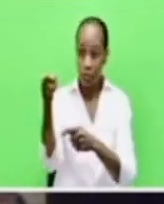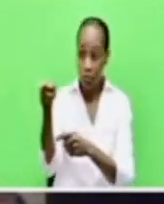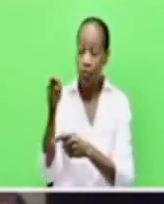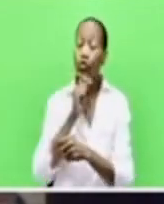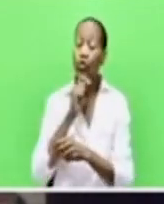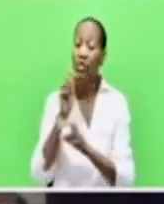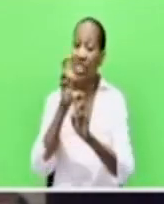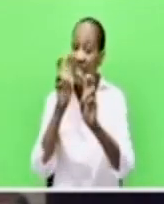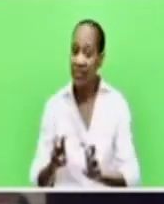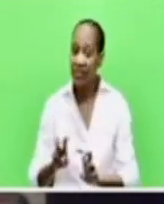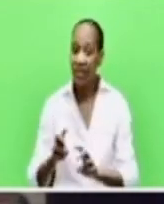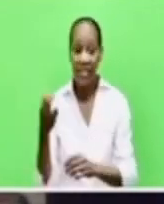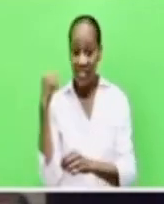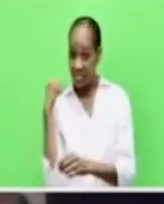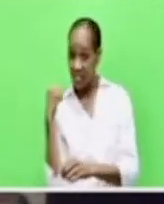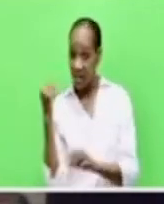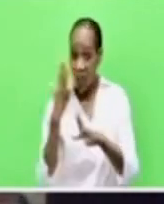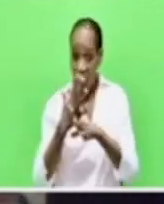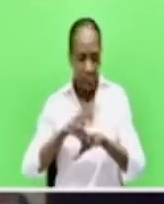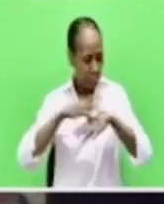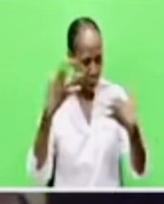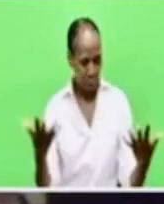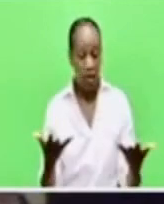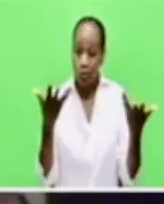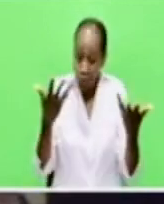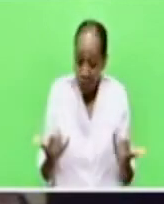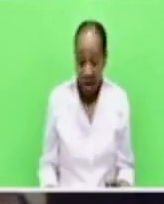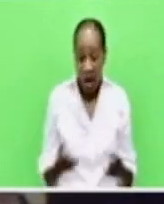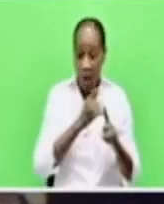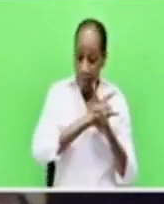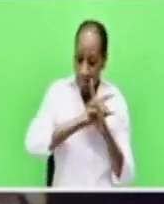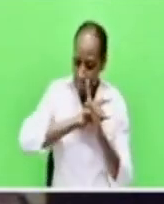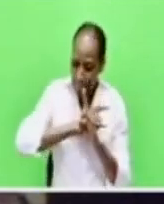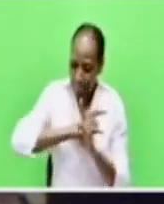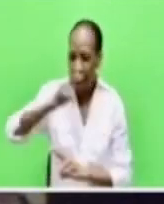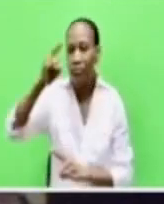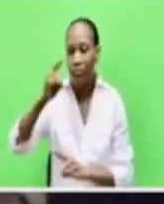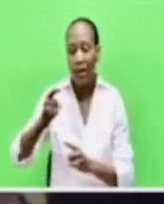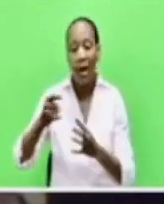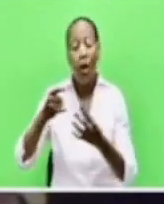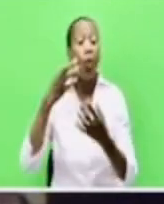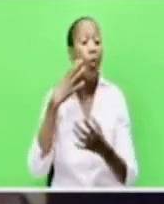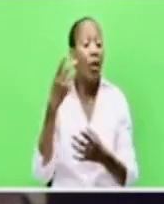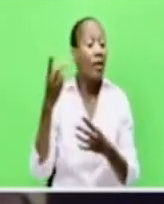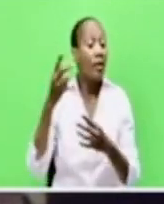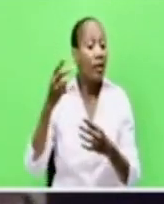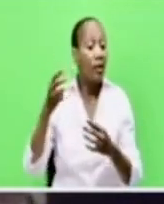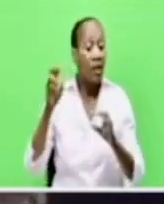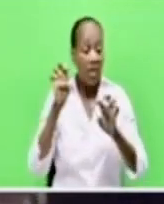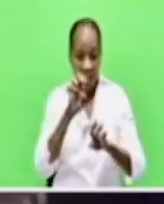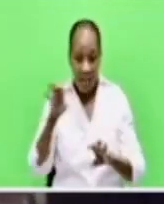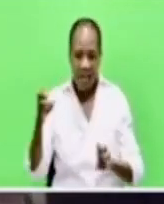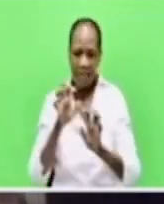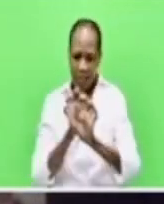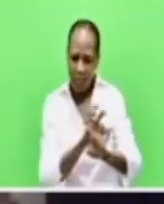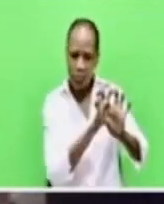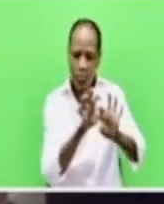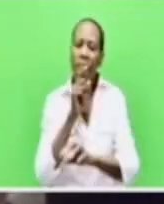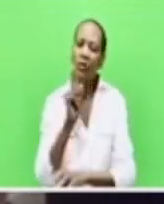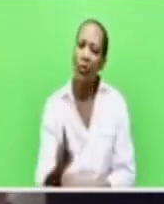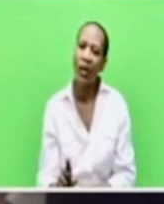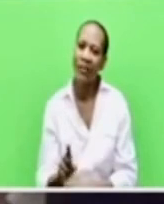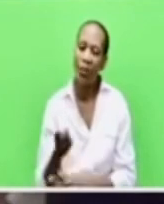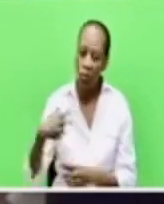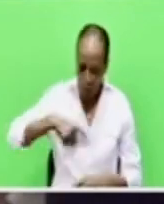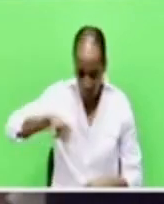not operational. The success and moral correctness of the national shutdown is proven by the fact that no